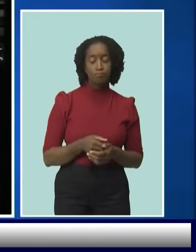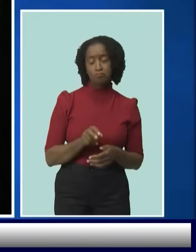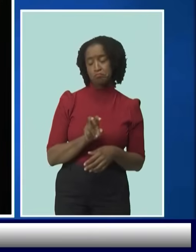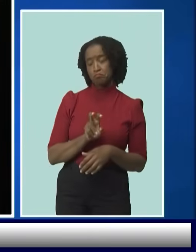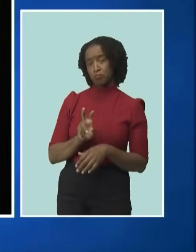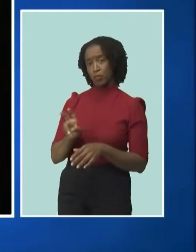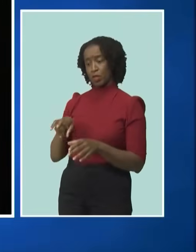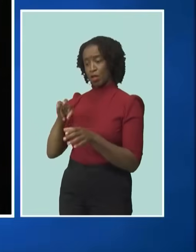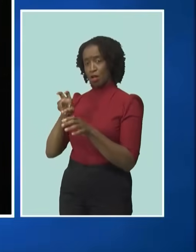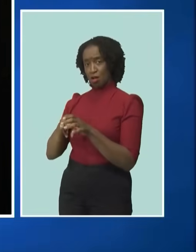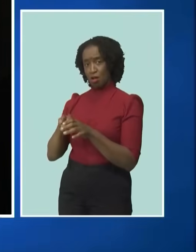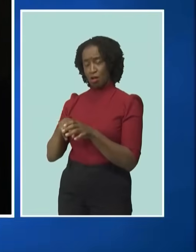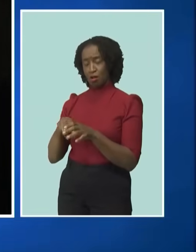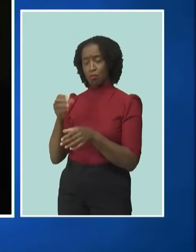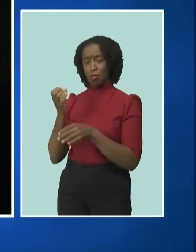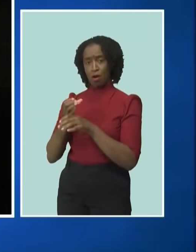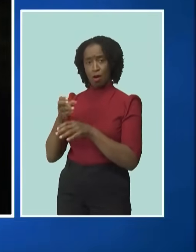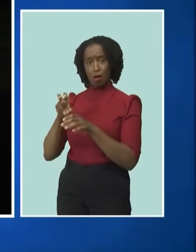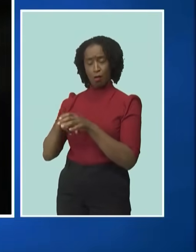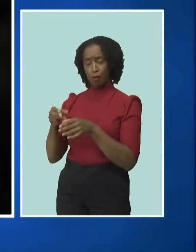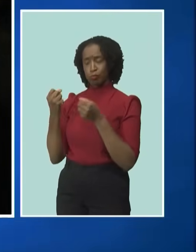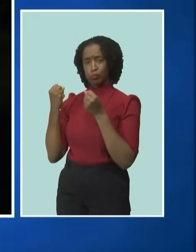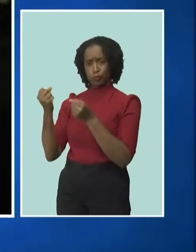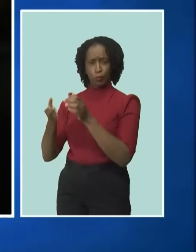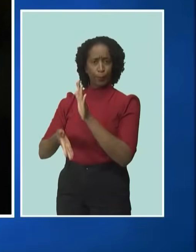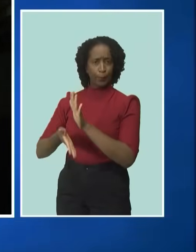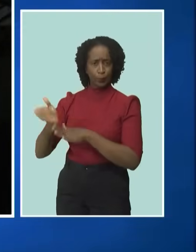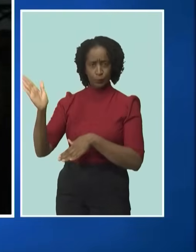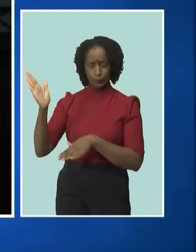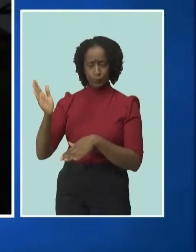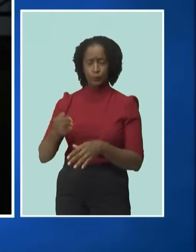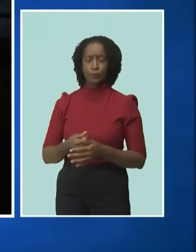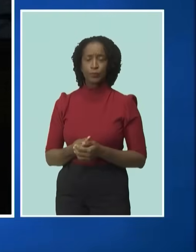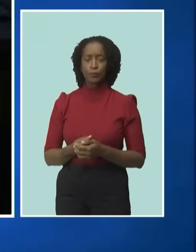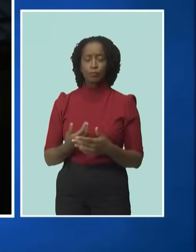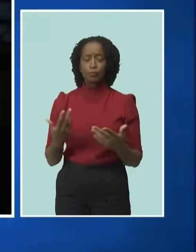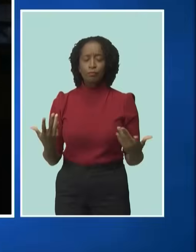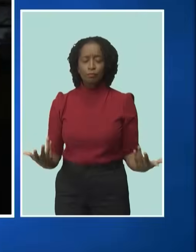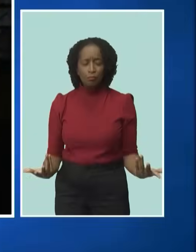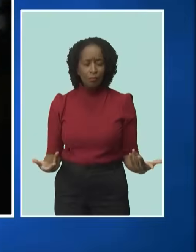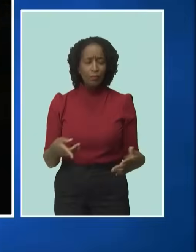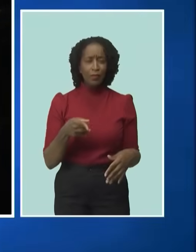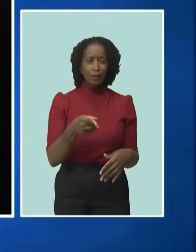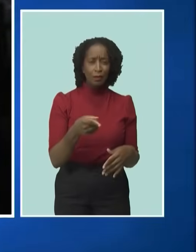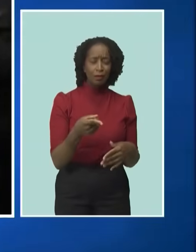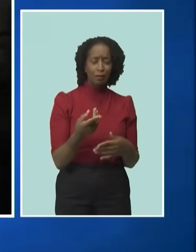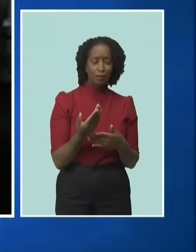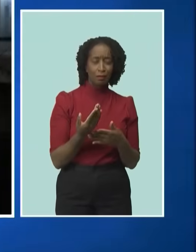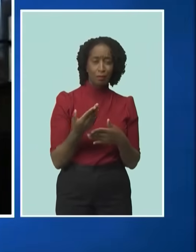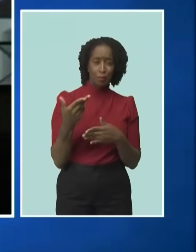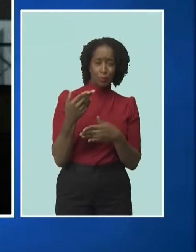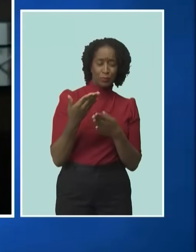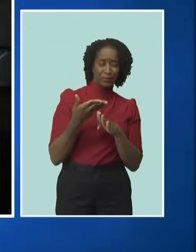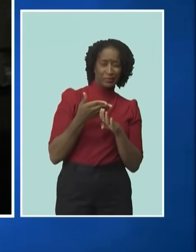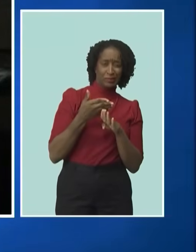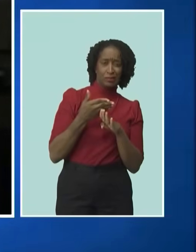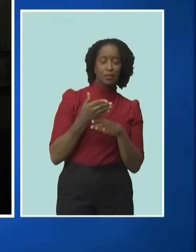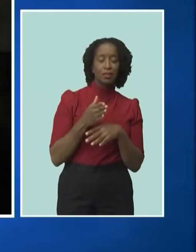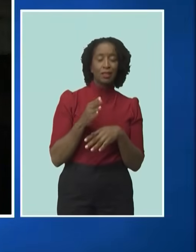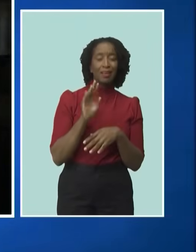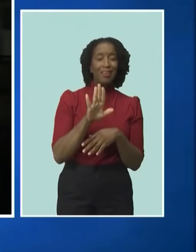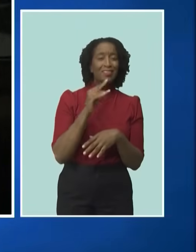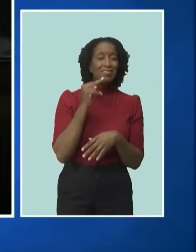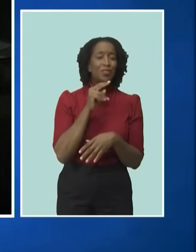and they left. This guy had his 2-year-old niece in his hand. And those